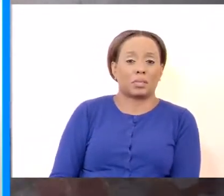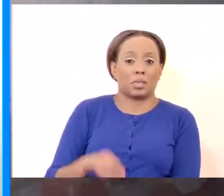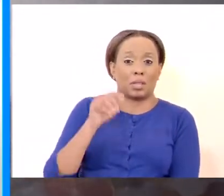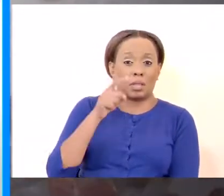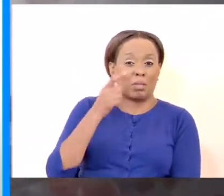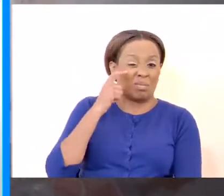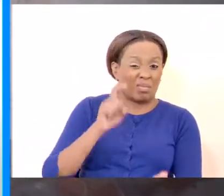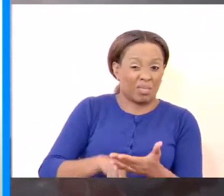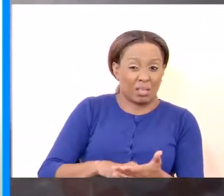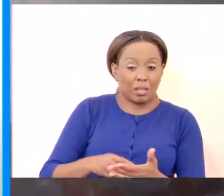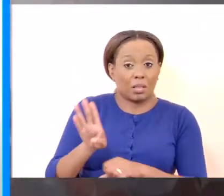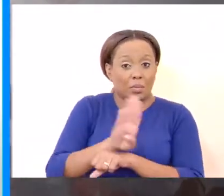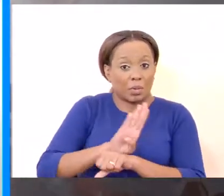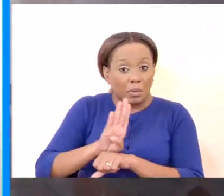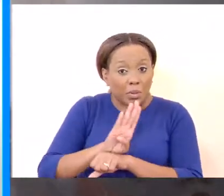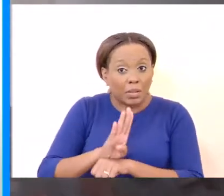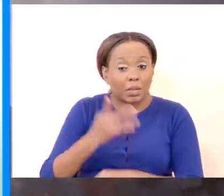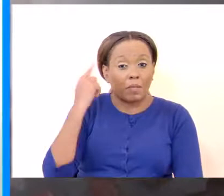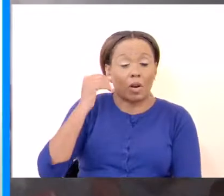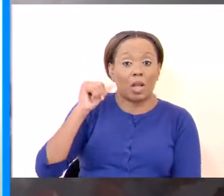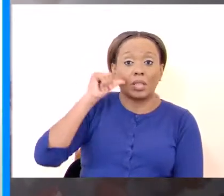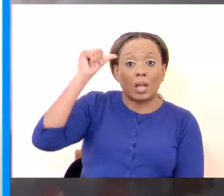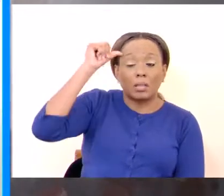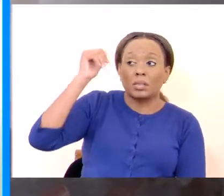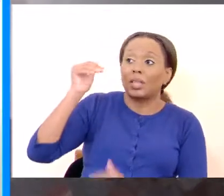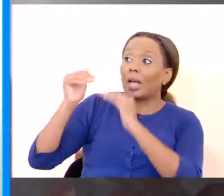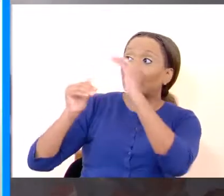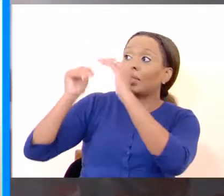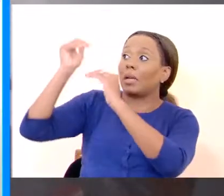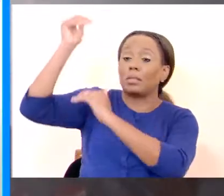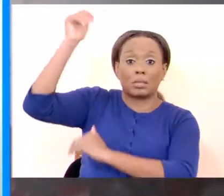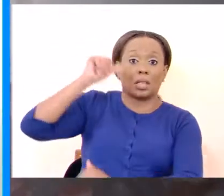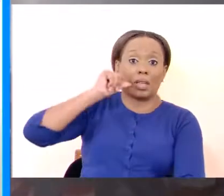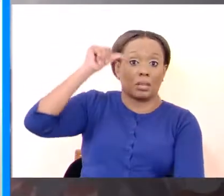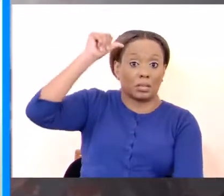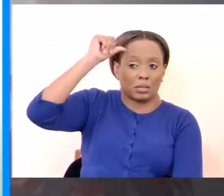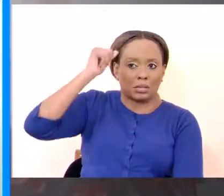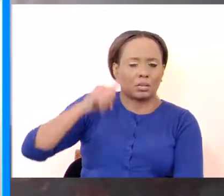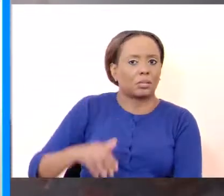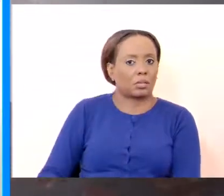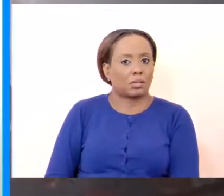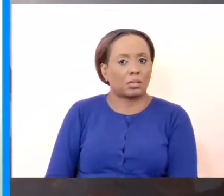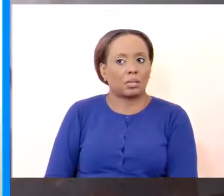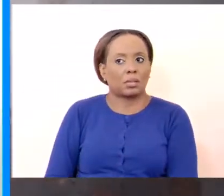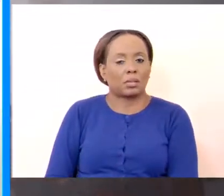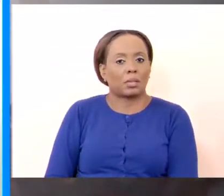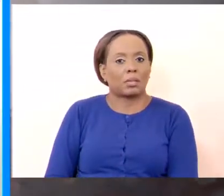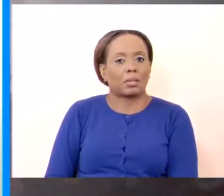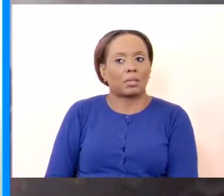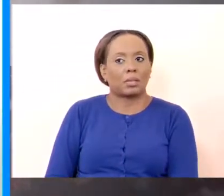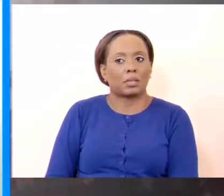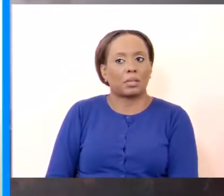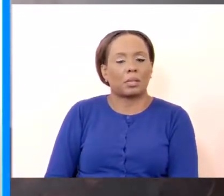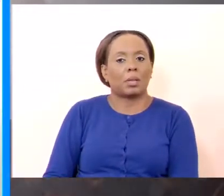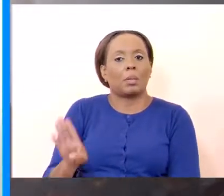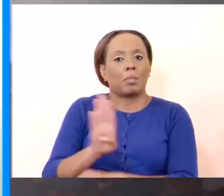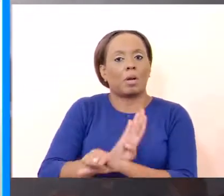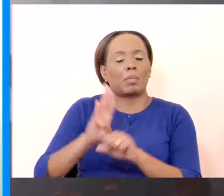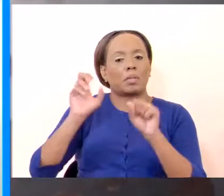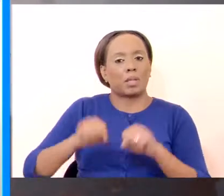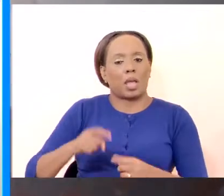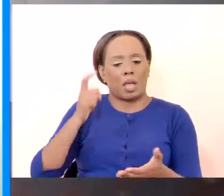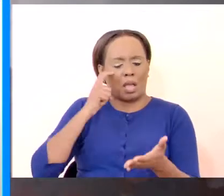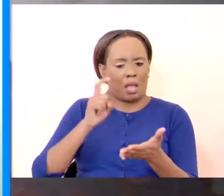in Barbados? And do we have the necessary capacity to detect it early